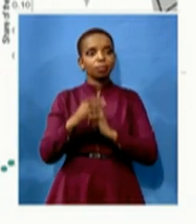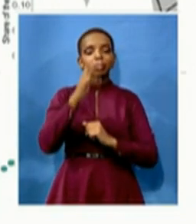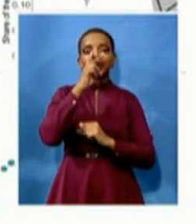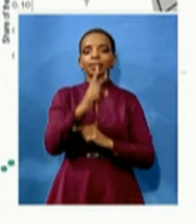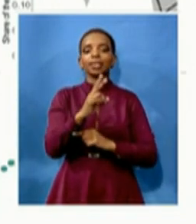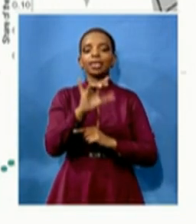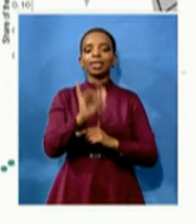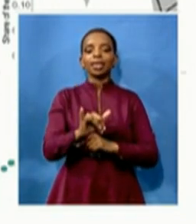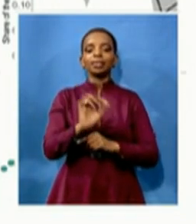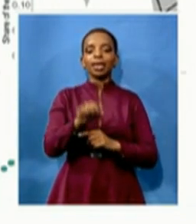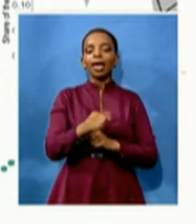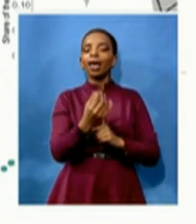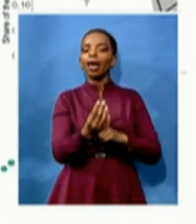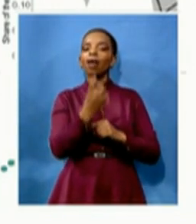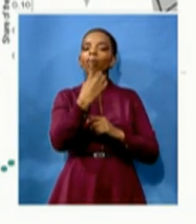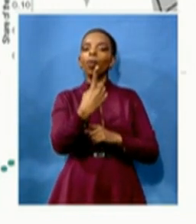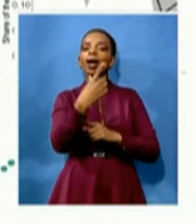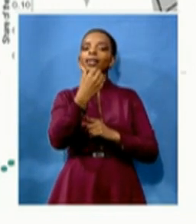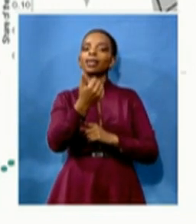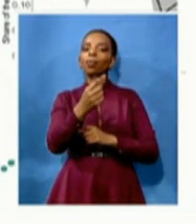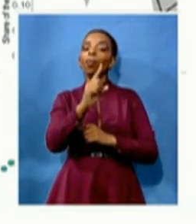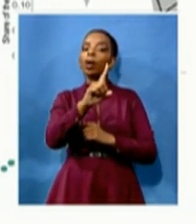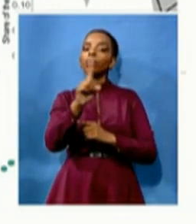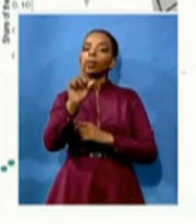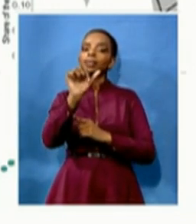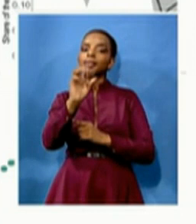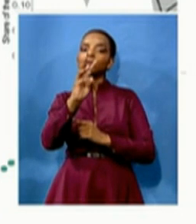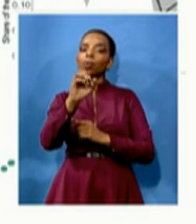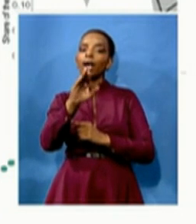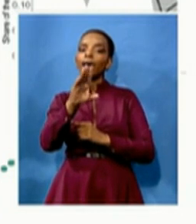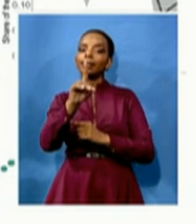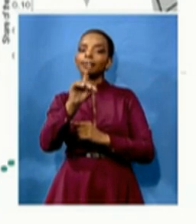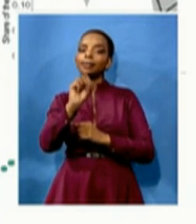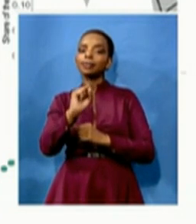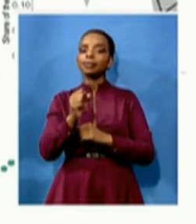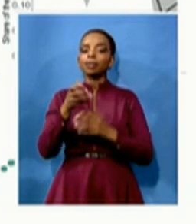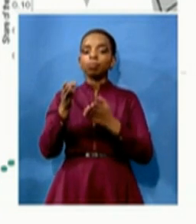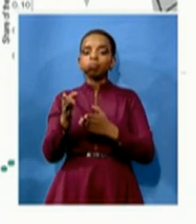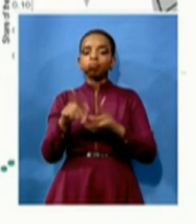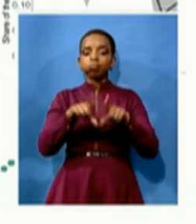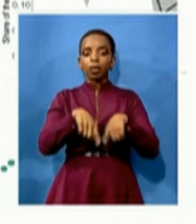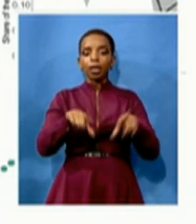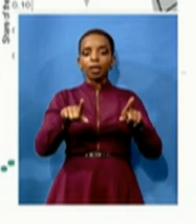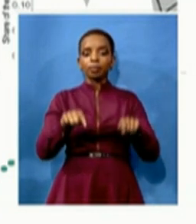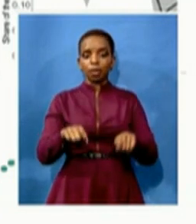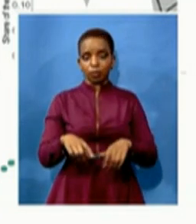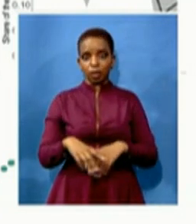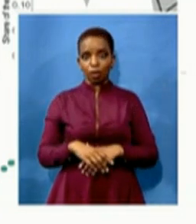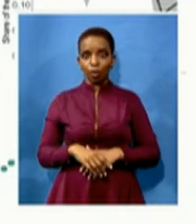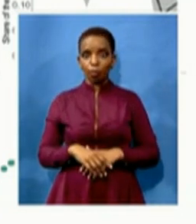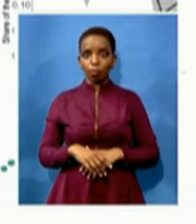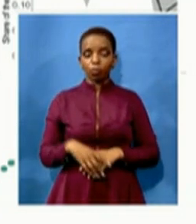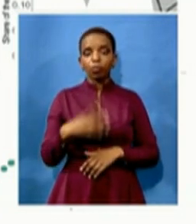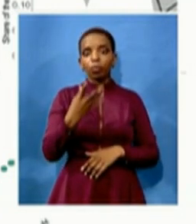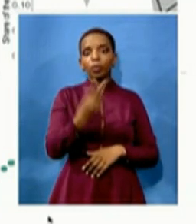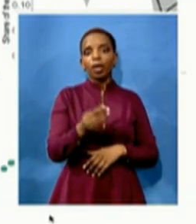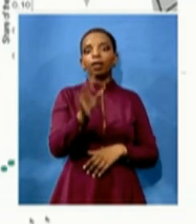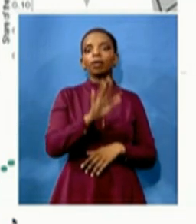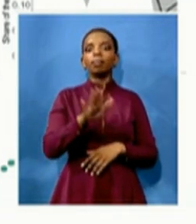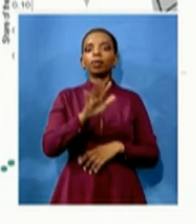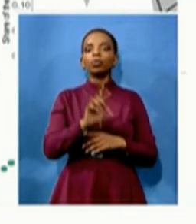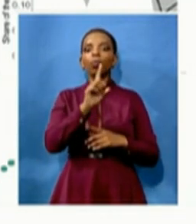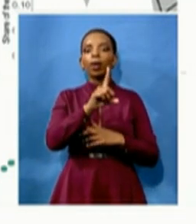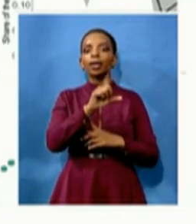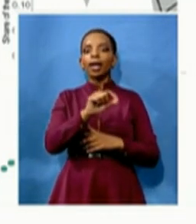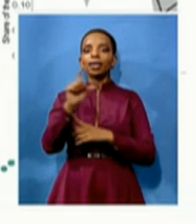Cape Town, when we plot the total infections per 100,000 individuals over a large number of simulations, given